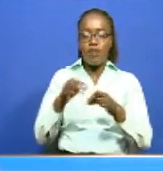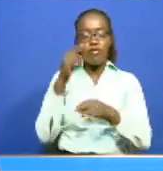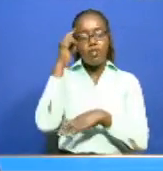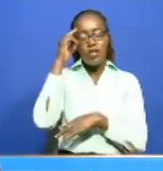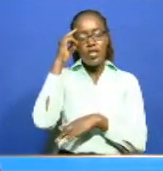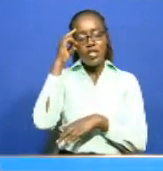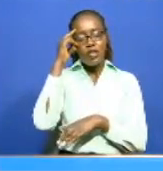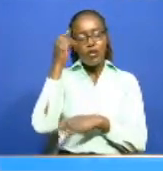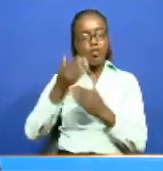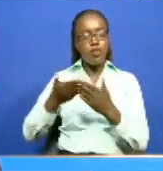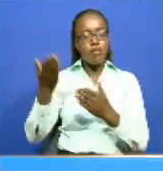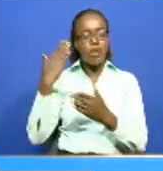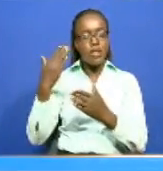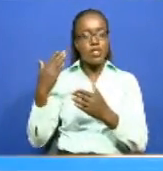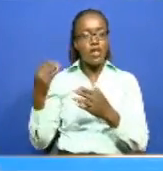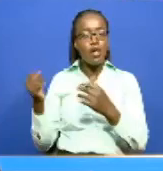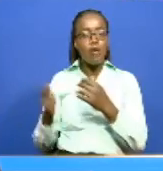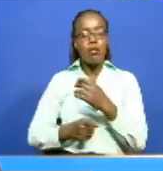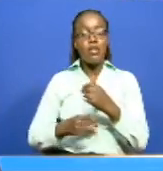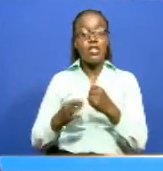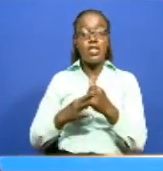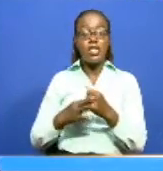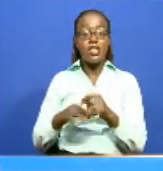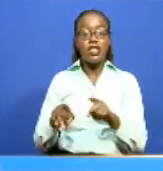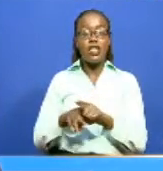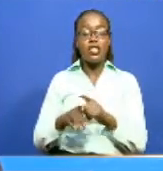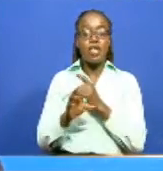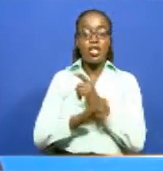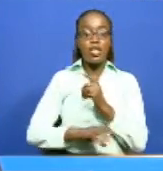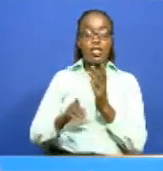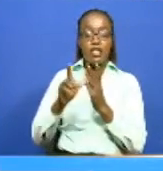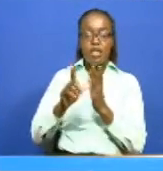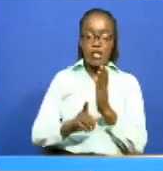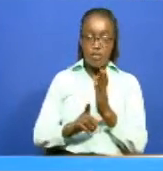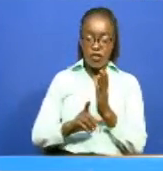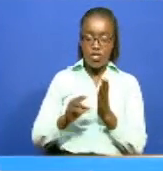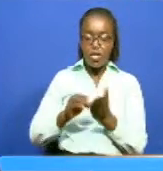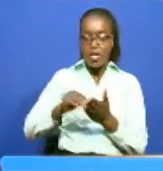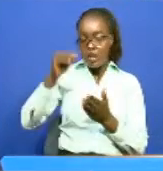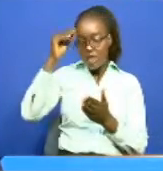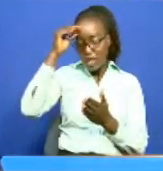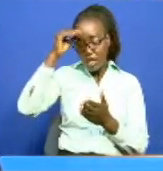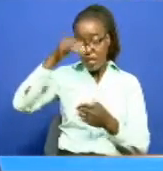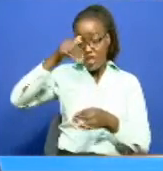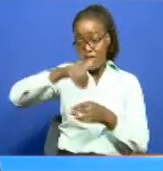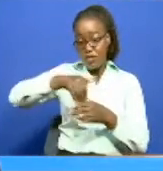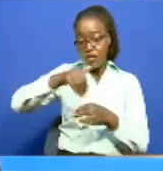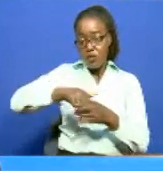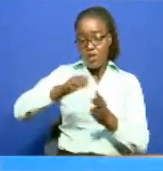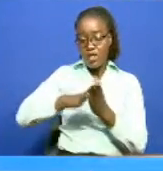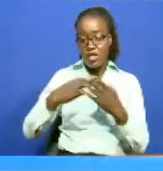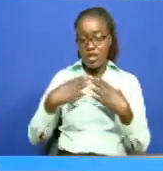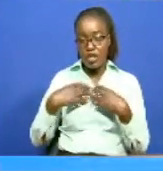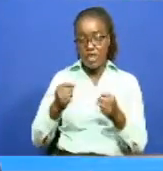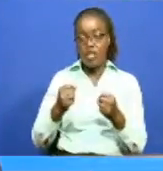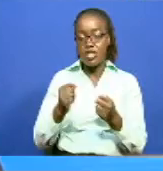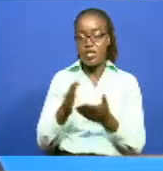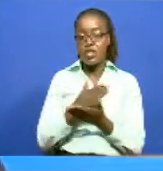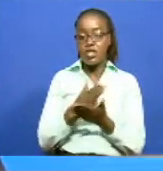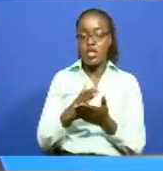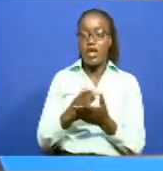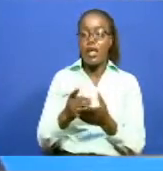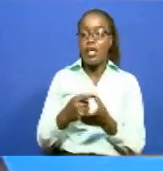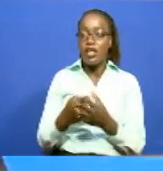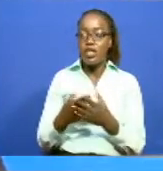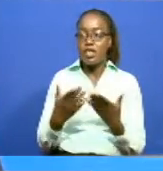of the past 8 months as a country, the lessons that we've learned, the needed investments in the health sector, and how to then settle